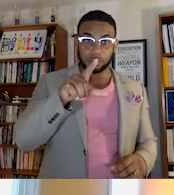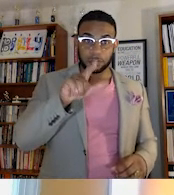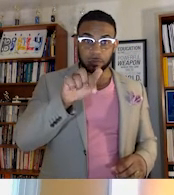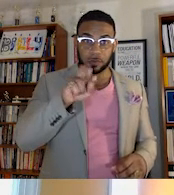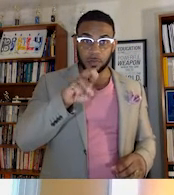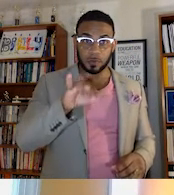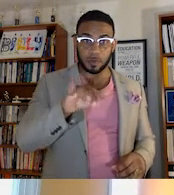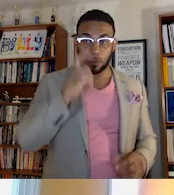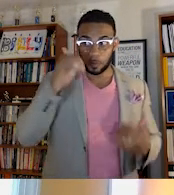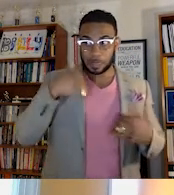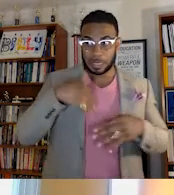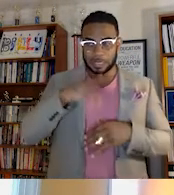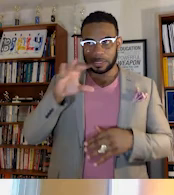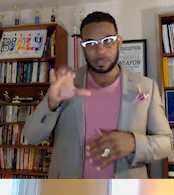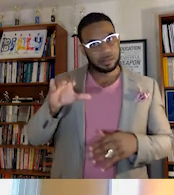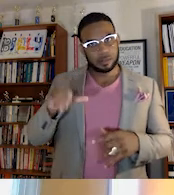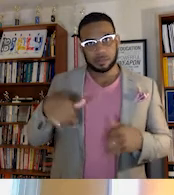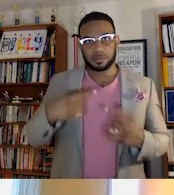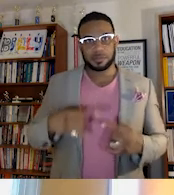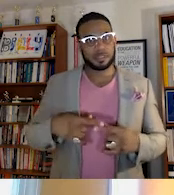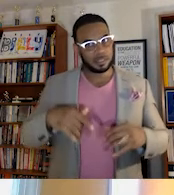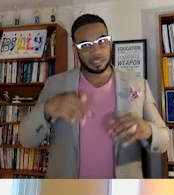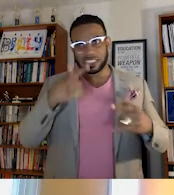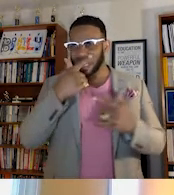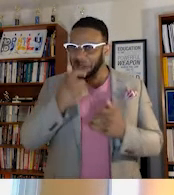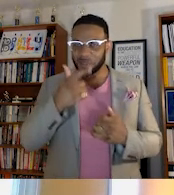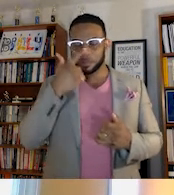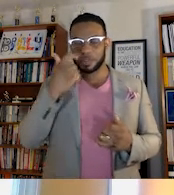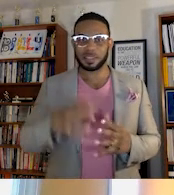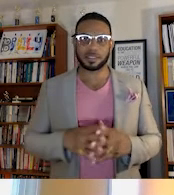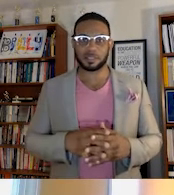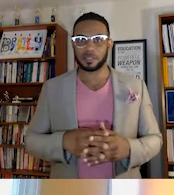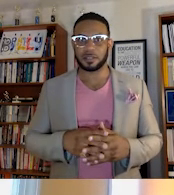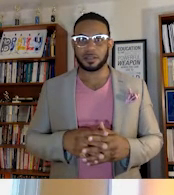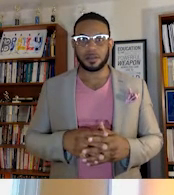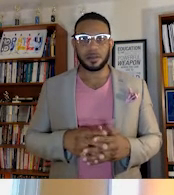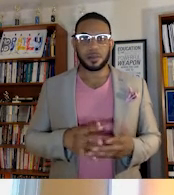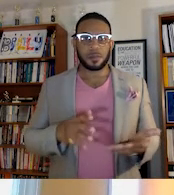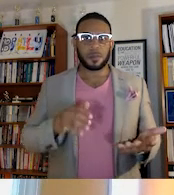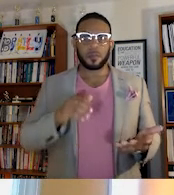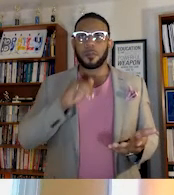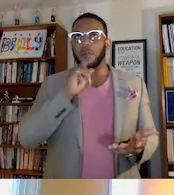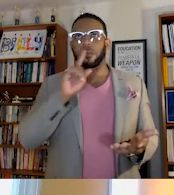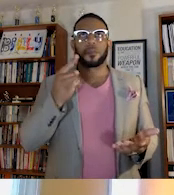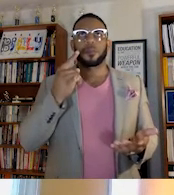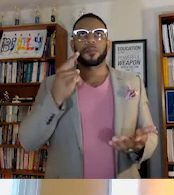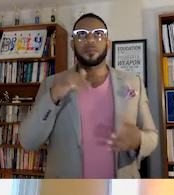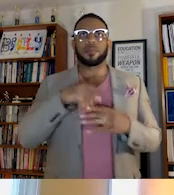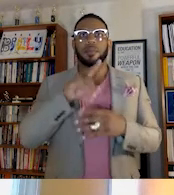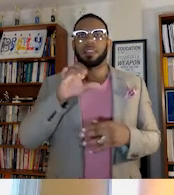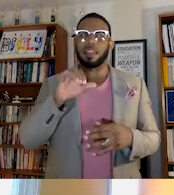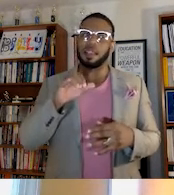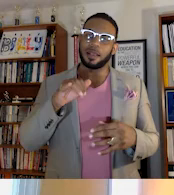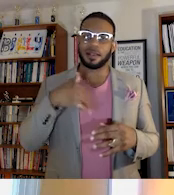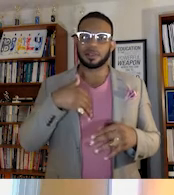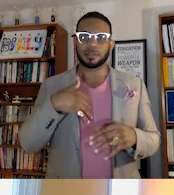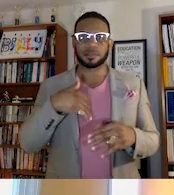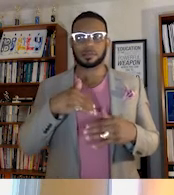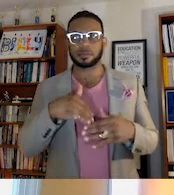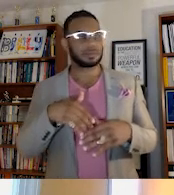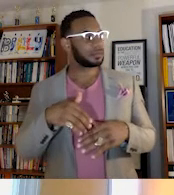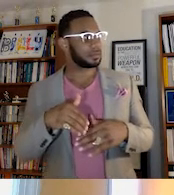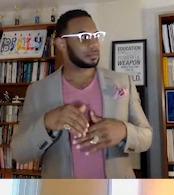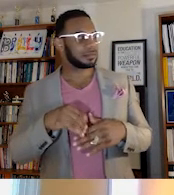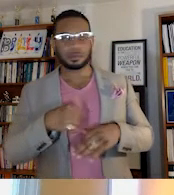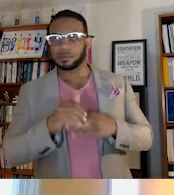in DC, it's been interesting because it's not just in DC. I kind of buried the lead